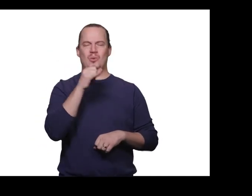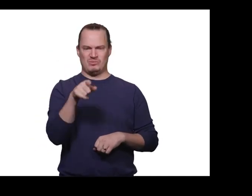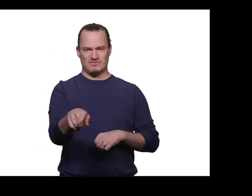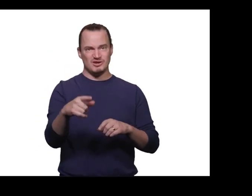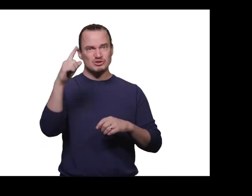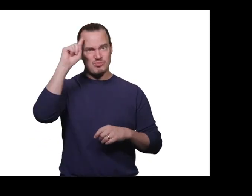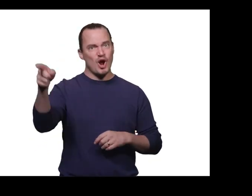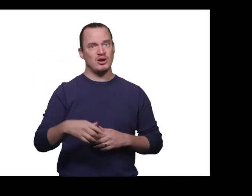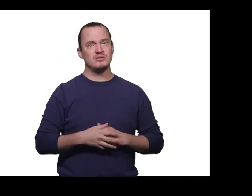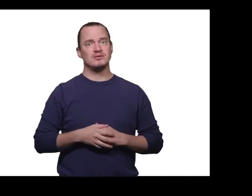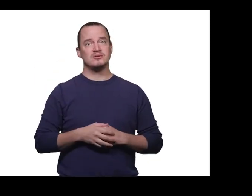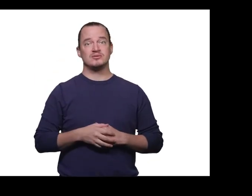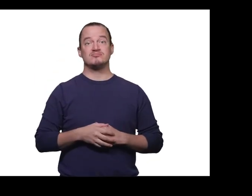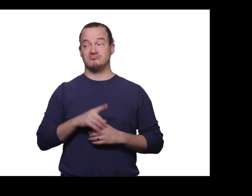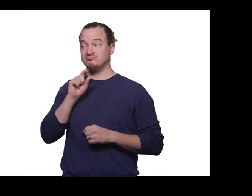smart. That's true.